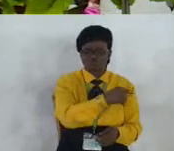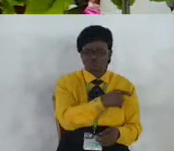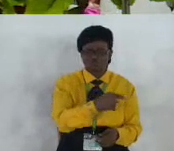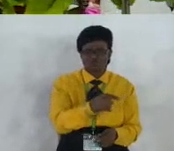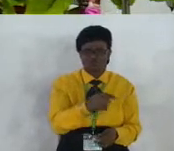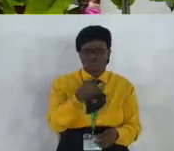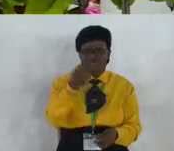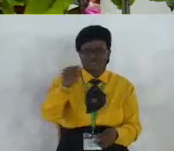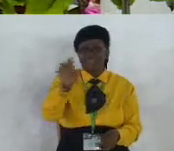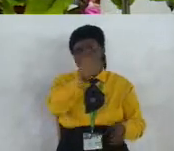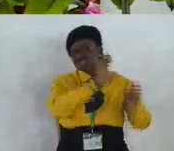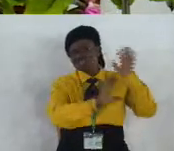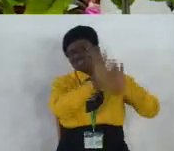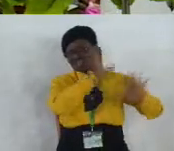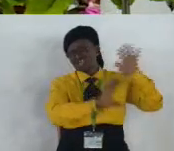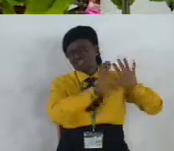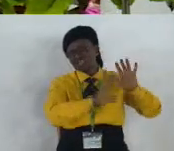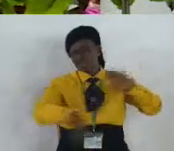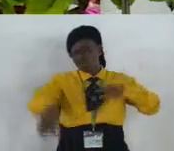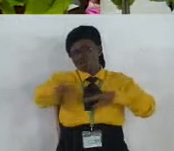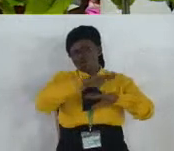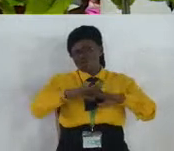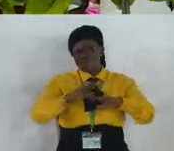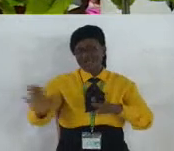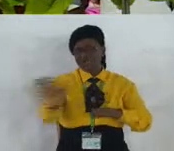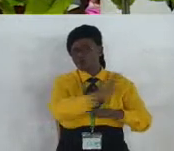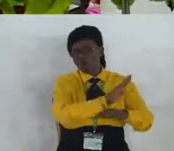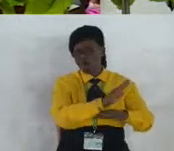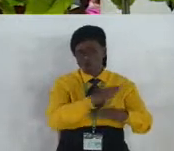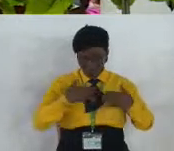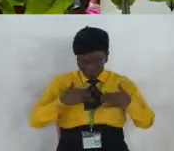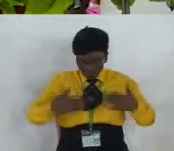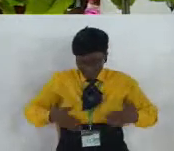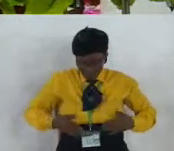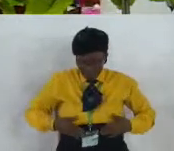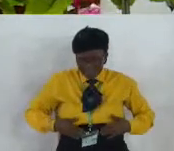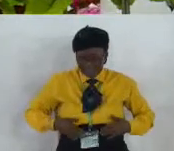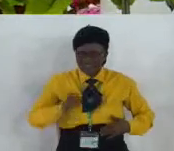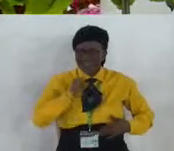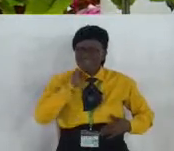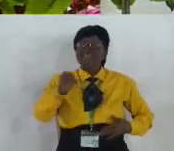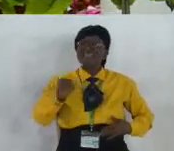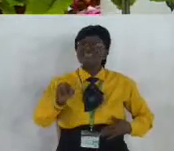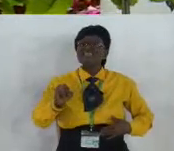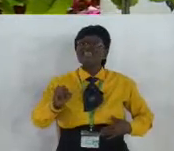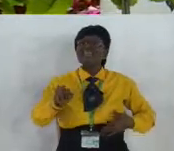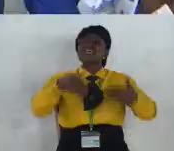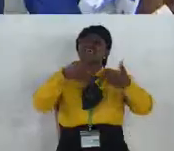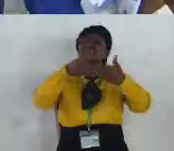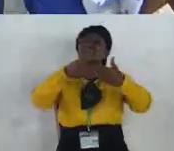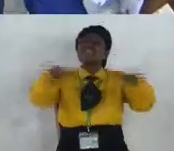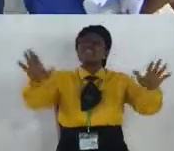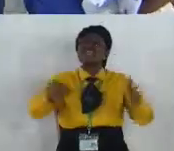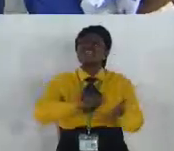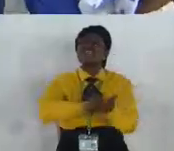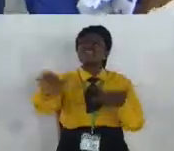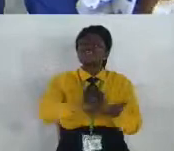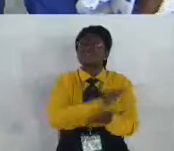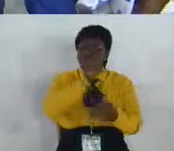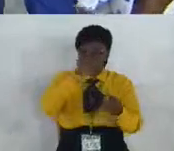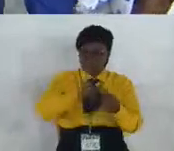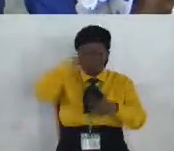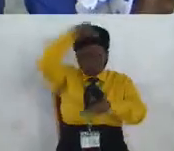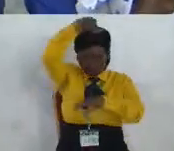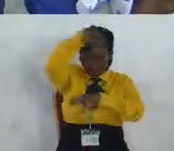the siege over your body is over tonight.